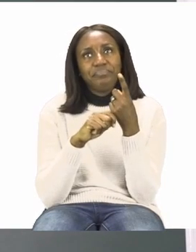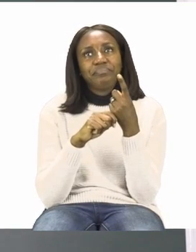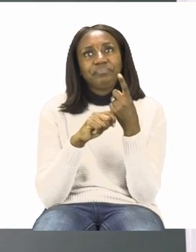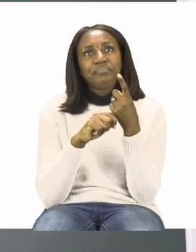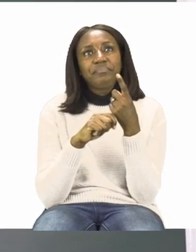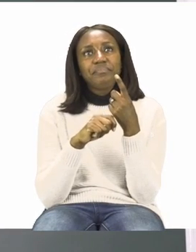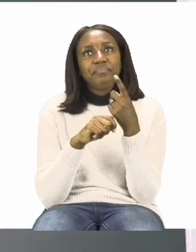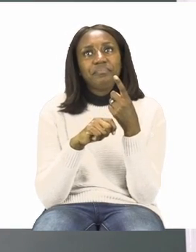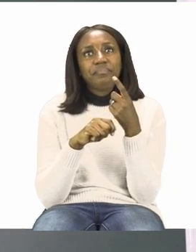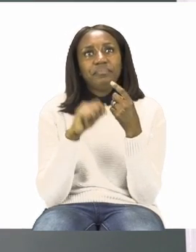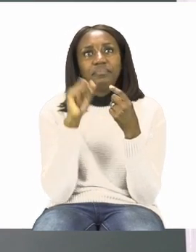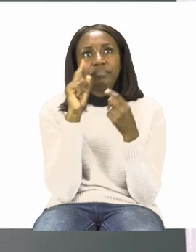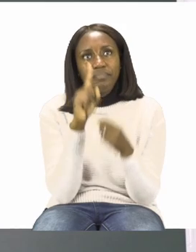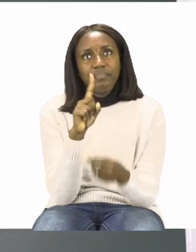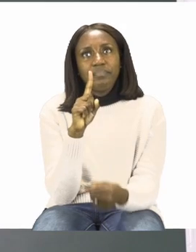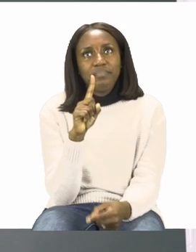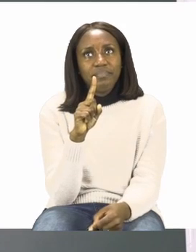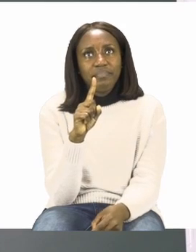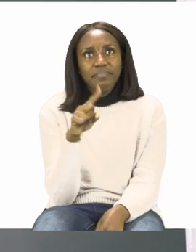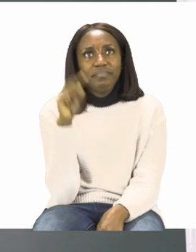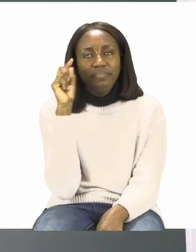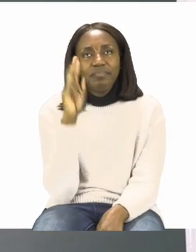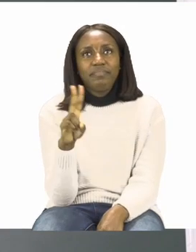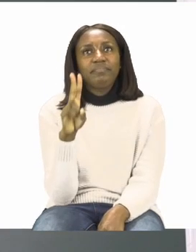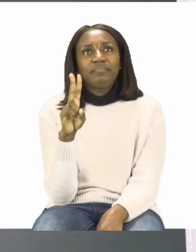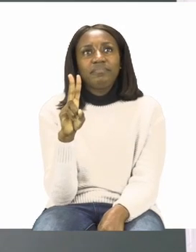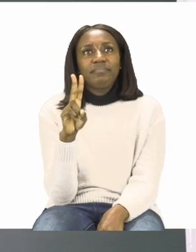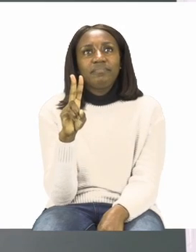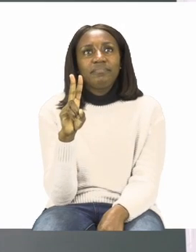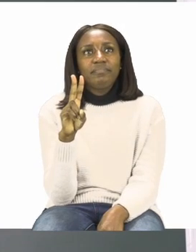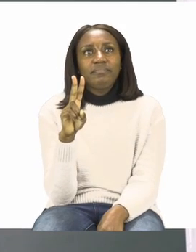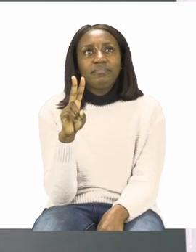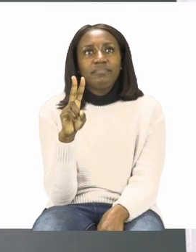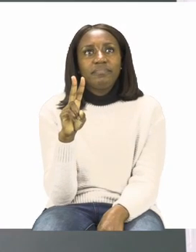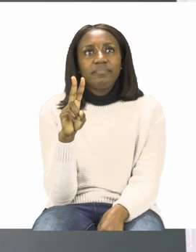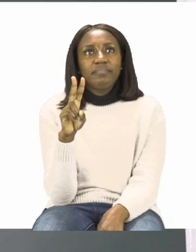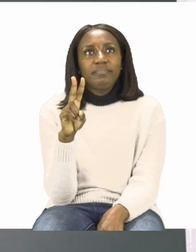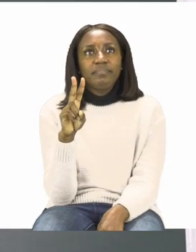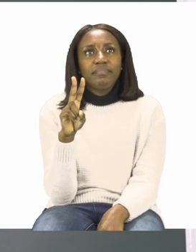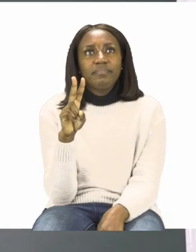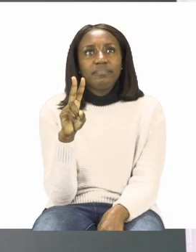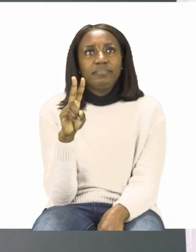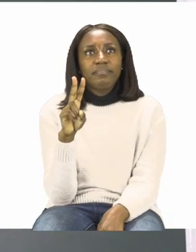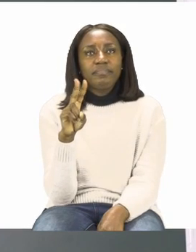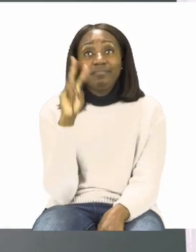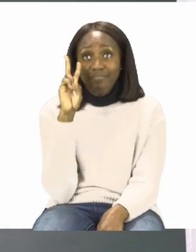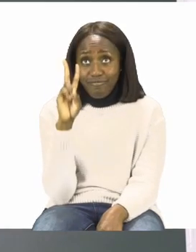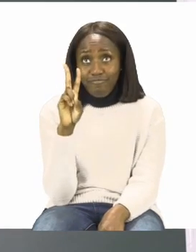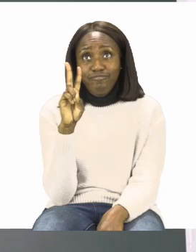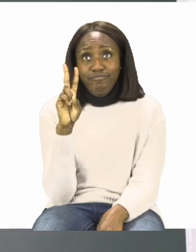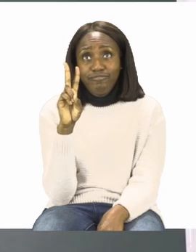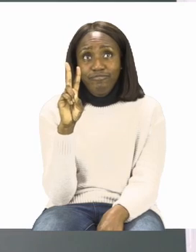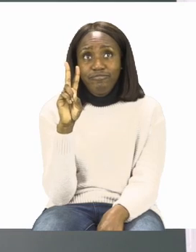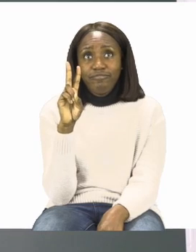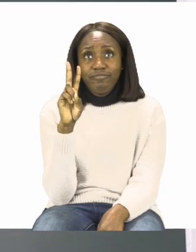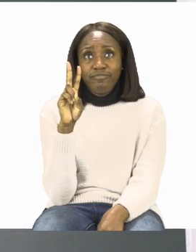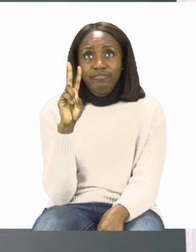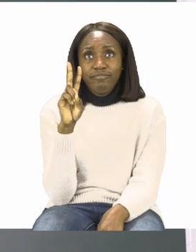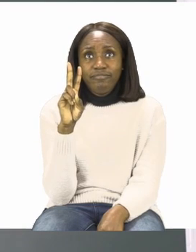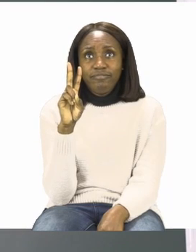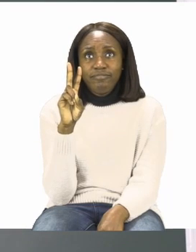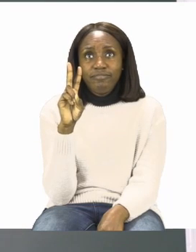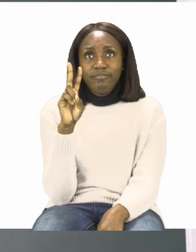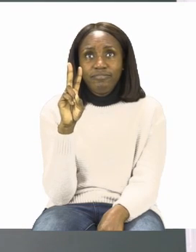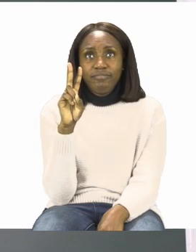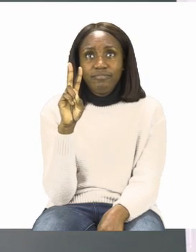bananas. 1, 2. We have 2 bananas. Do we have